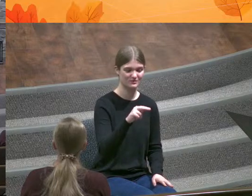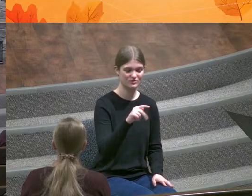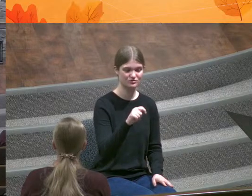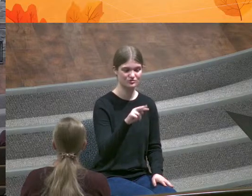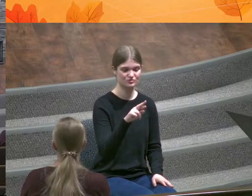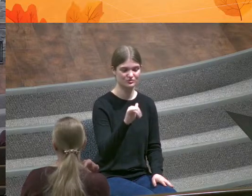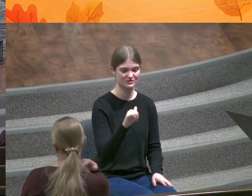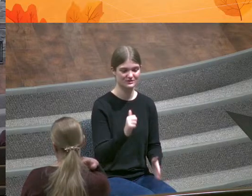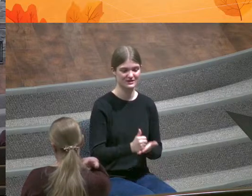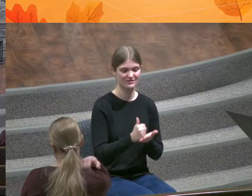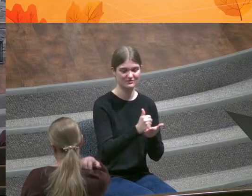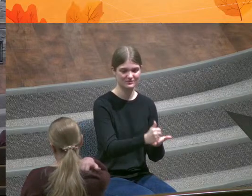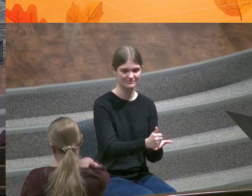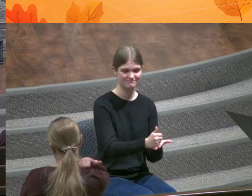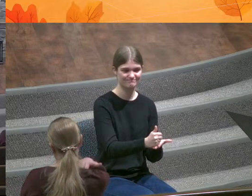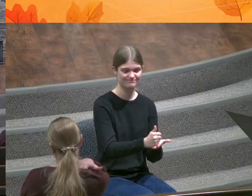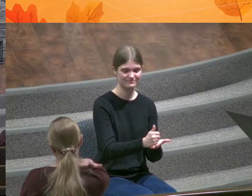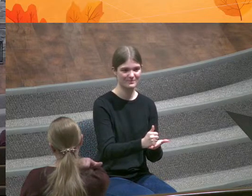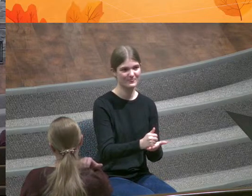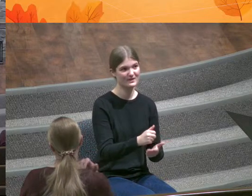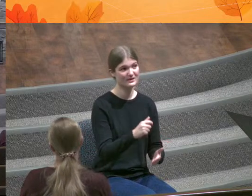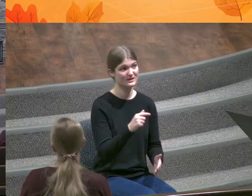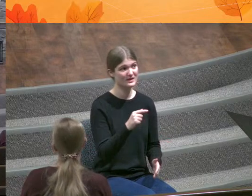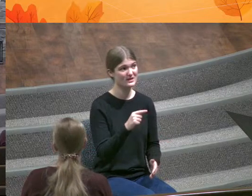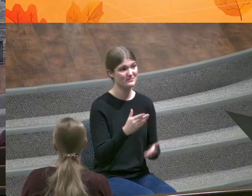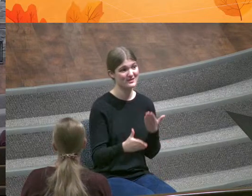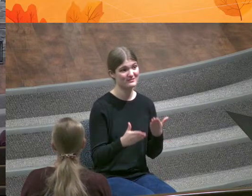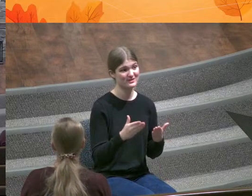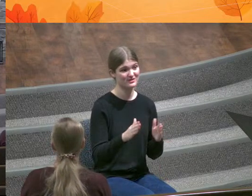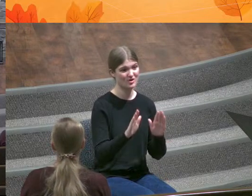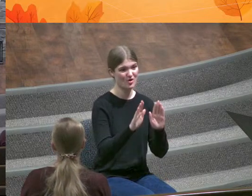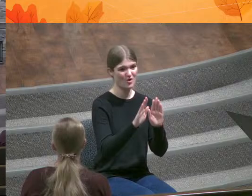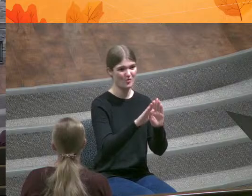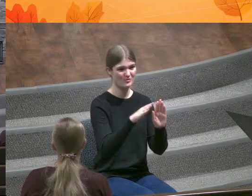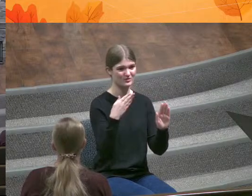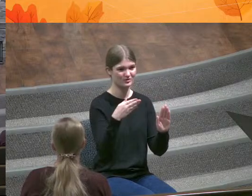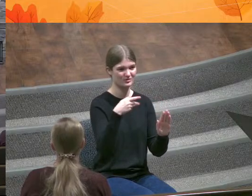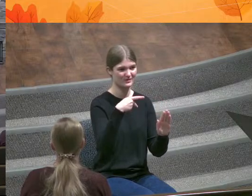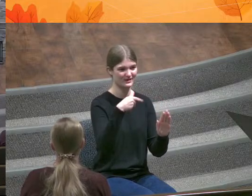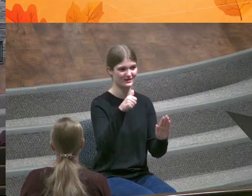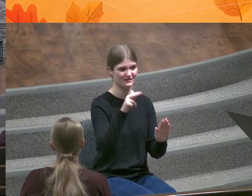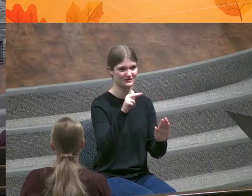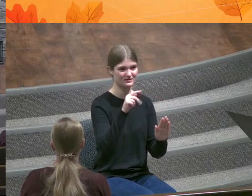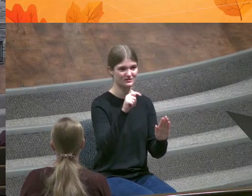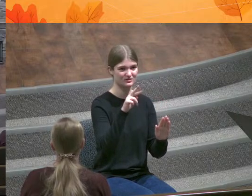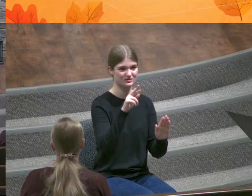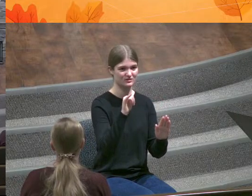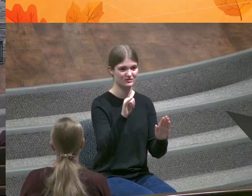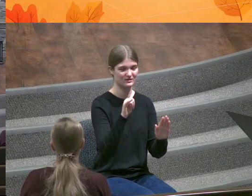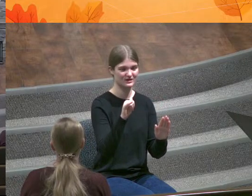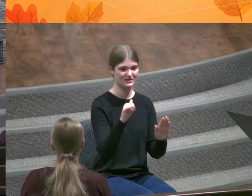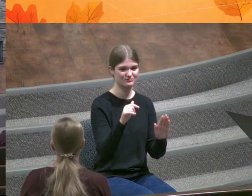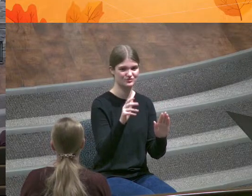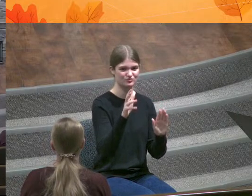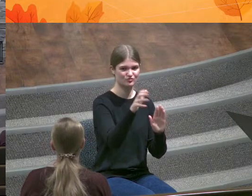It's there. Sometimes, you ever open your pantry and do this? Or do you grab the first thing off the... Every once in a while,